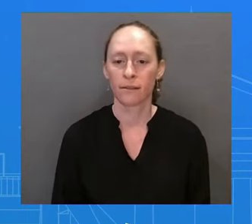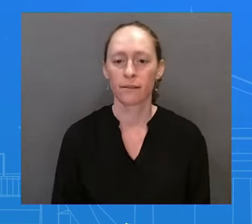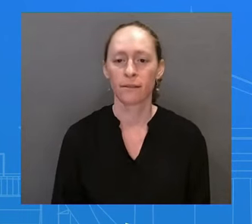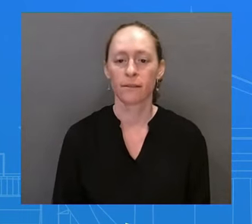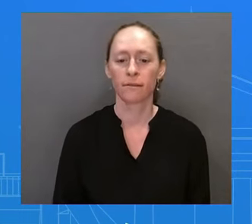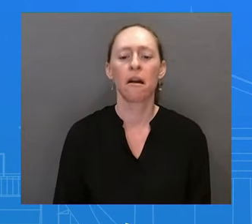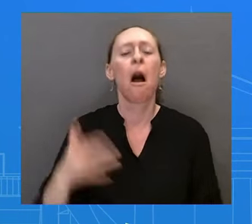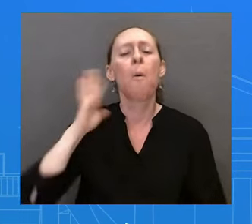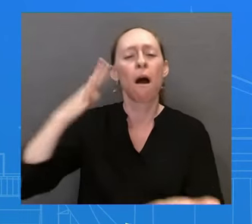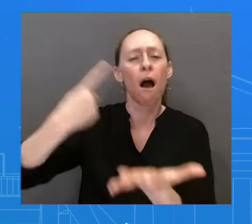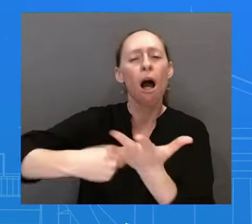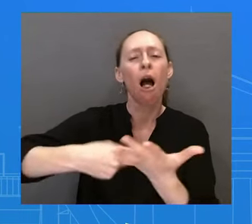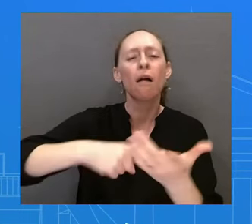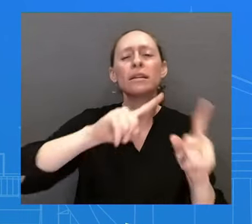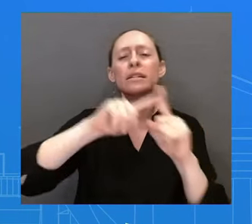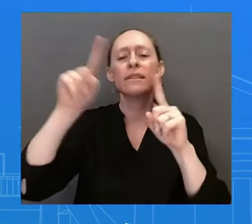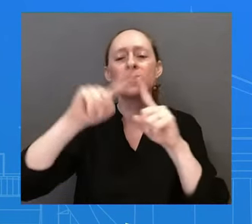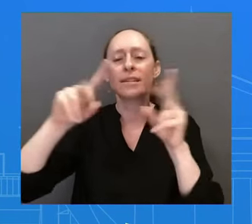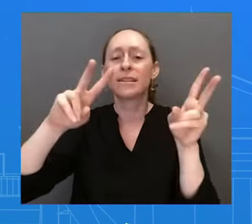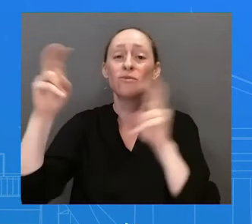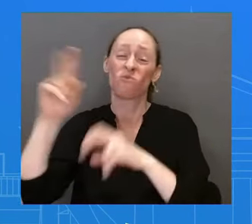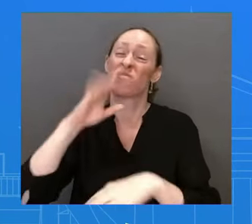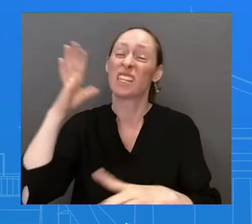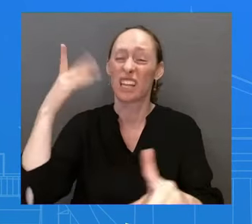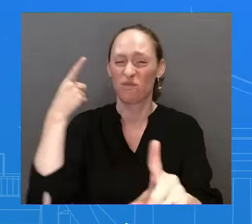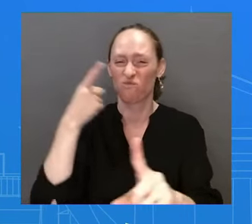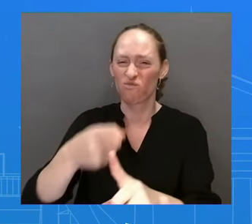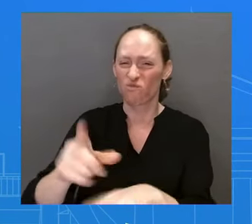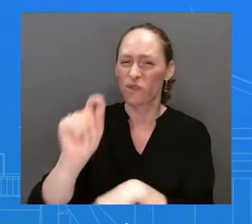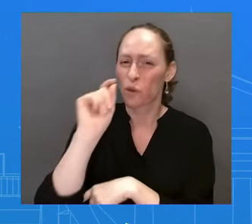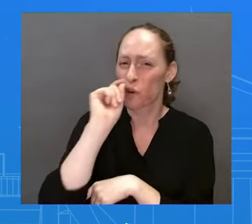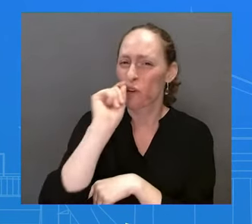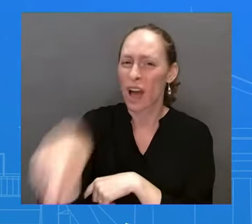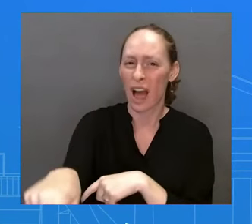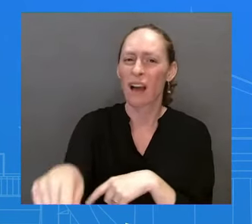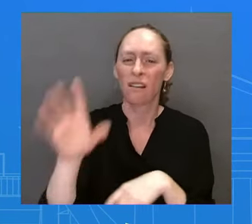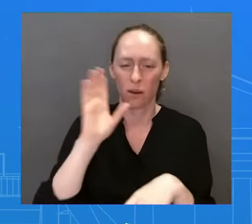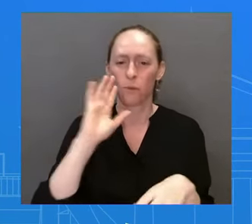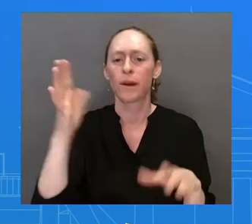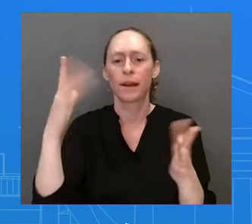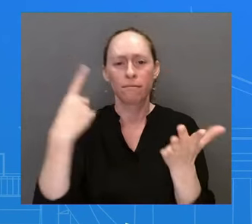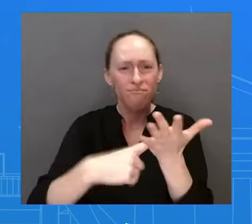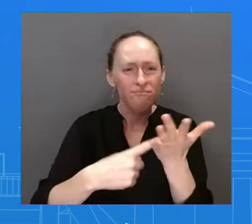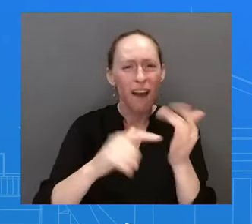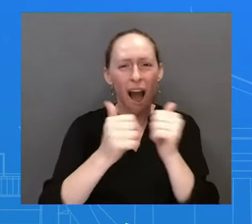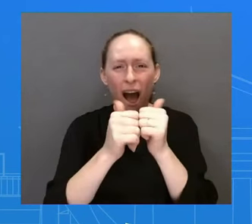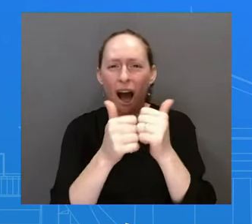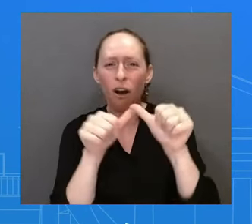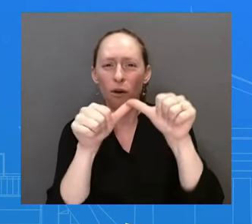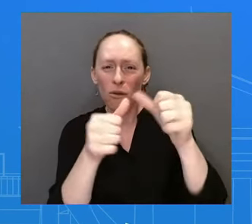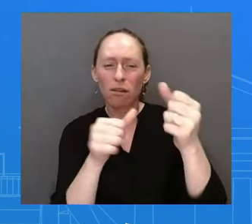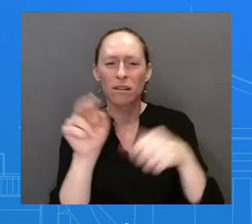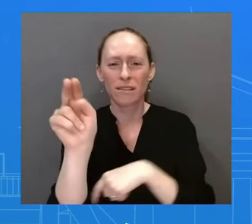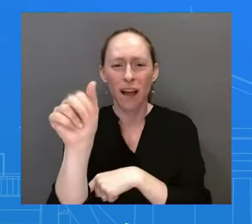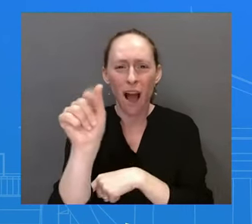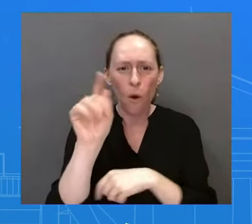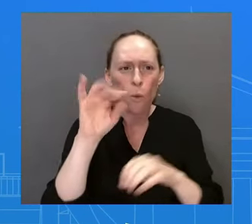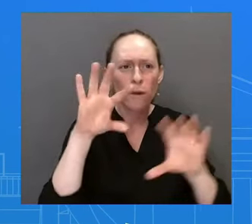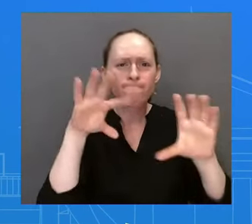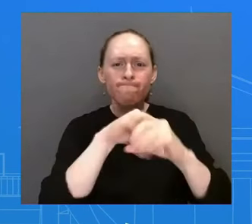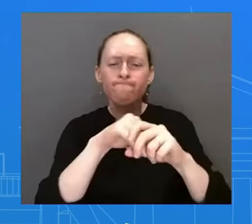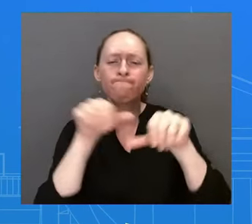support Ukraine, what the United States is going to continue to do to support Ukraine. And certainly, it's in keeping with the Secretary